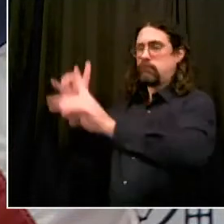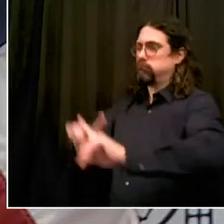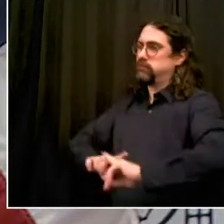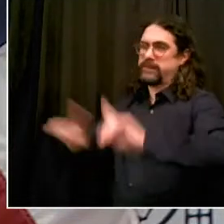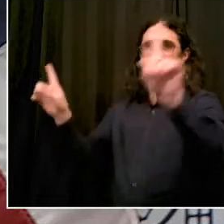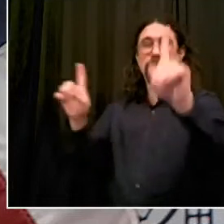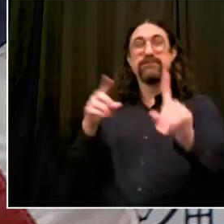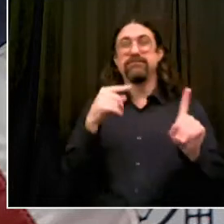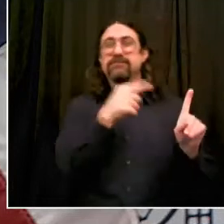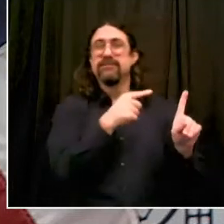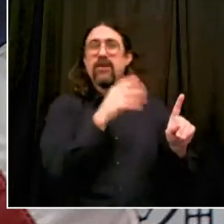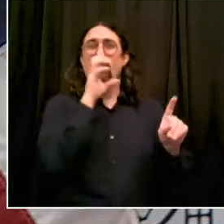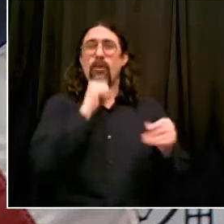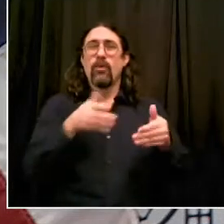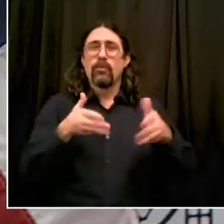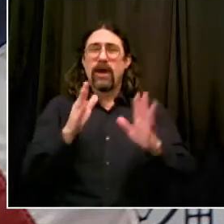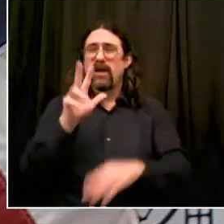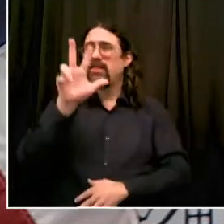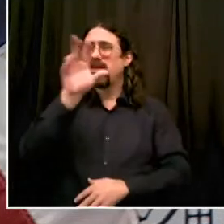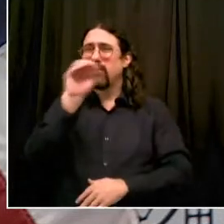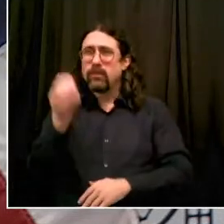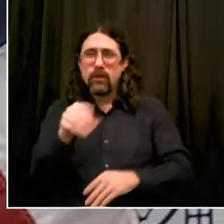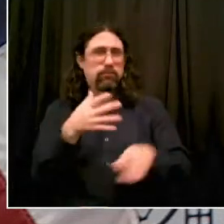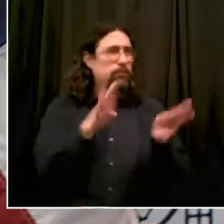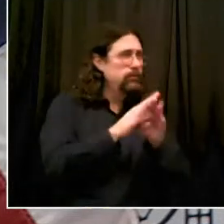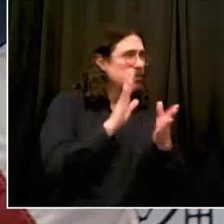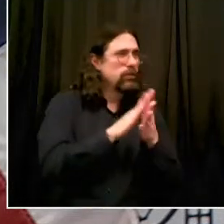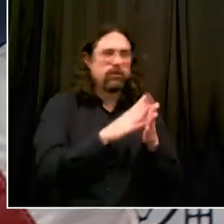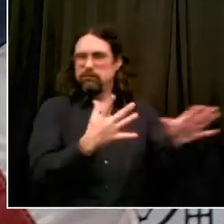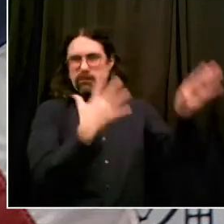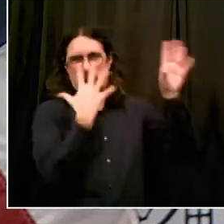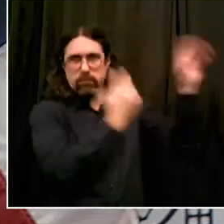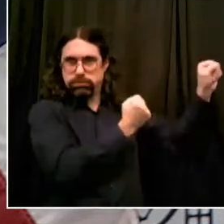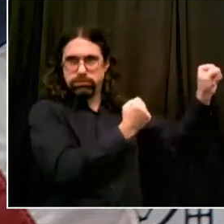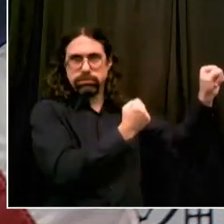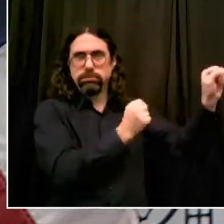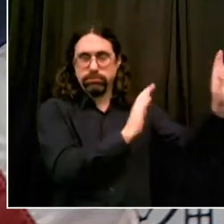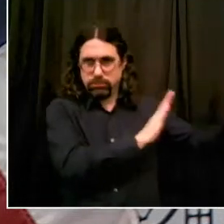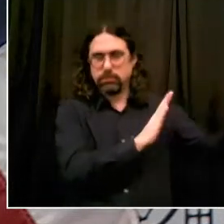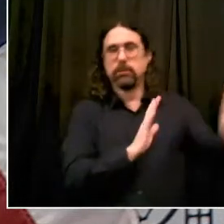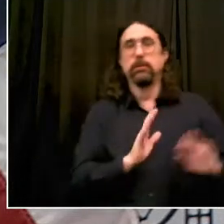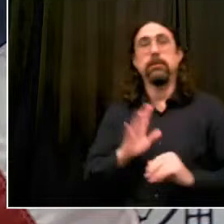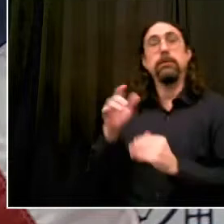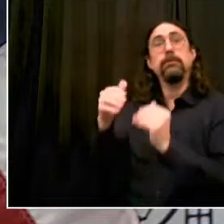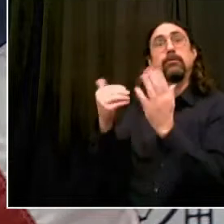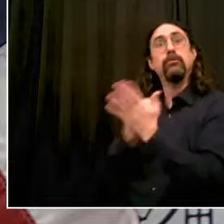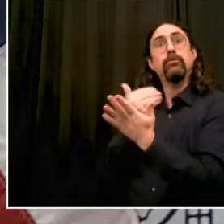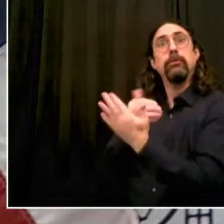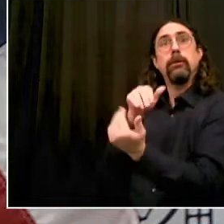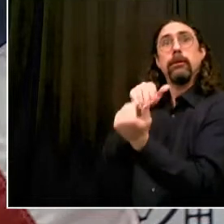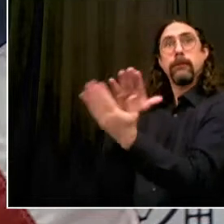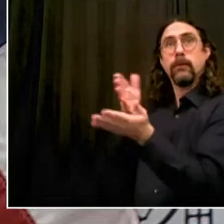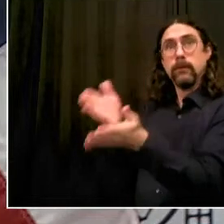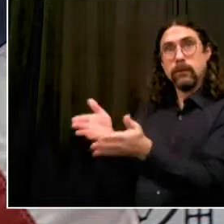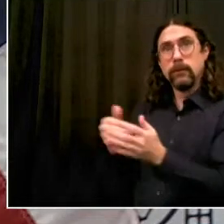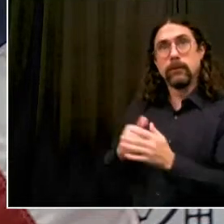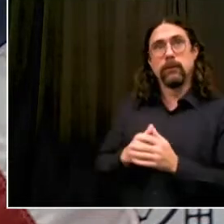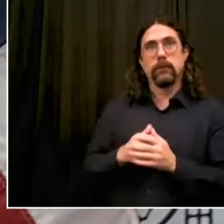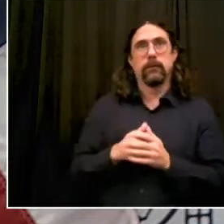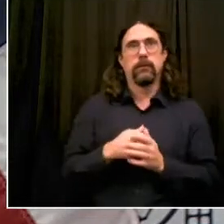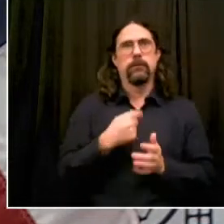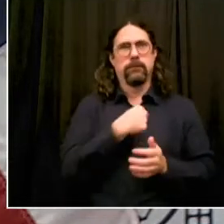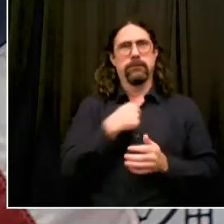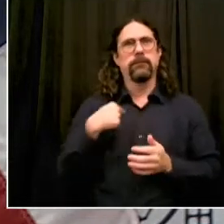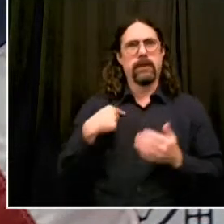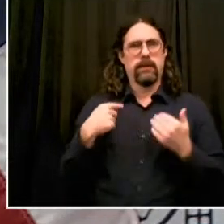team talked about this a lot. There was a lot of concern. There was a lot of doubt. We certainly understood why people were so concerned. It was something we had